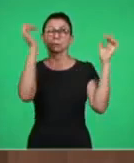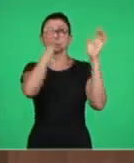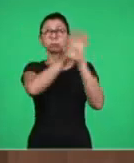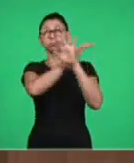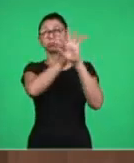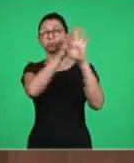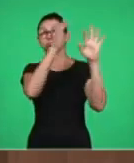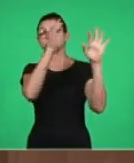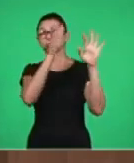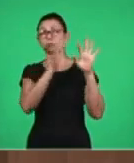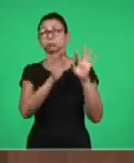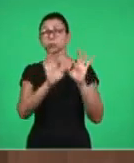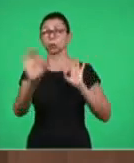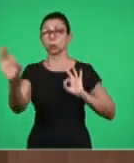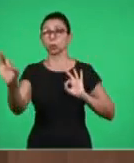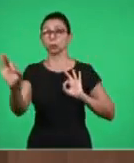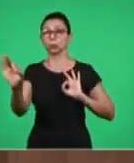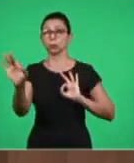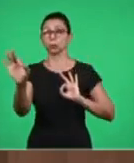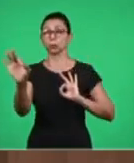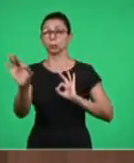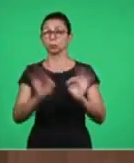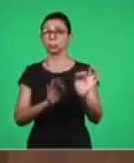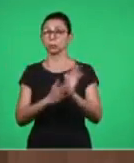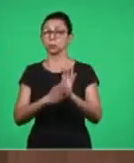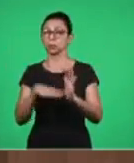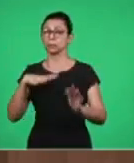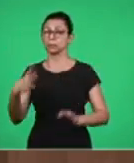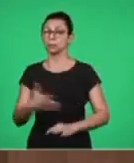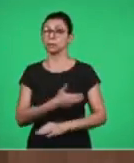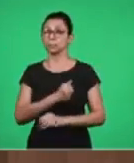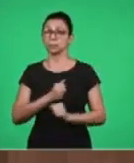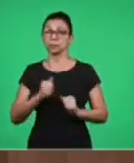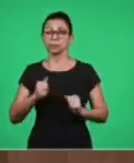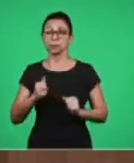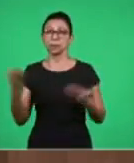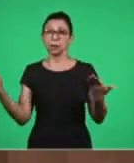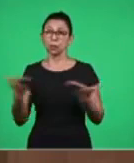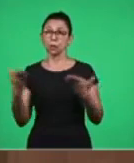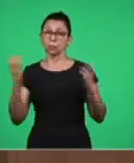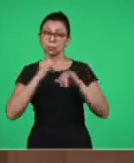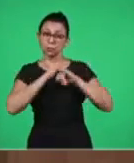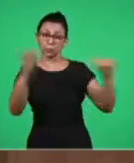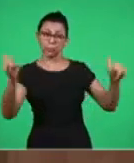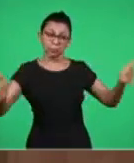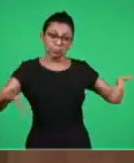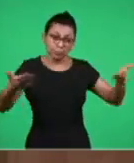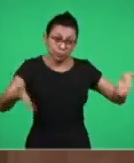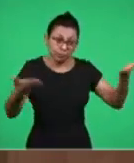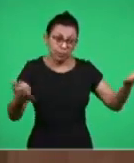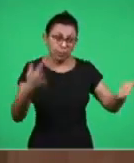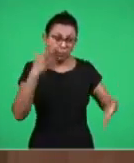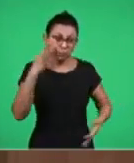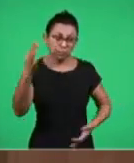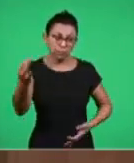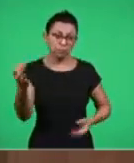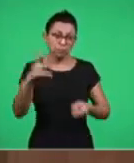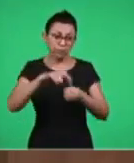Well, maybe they were away from this project, but they are being awakened right now. And the role of the